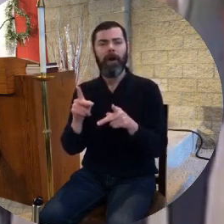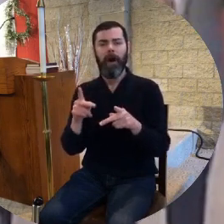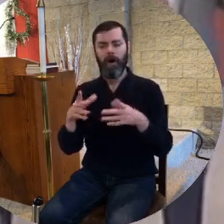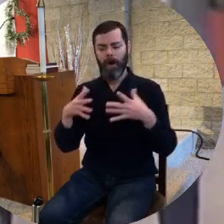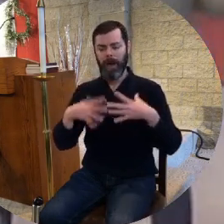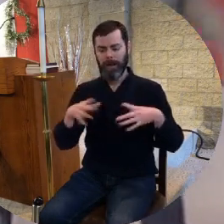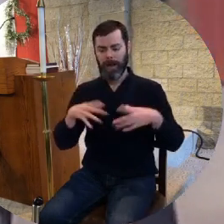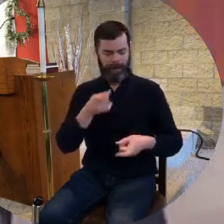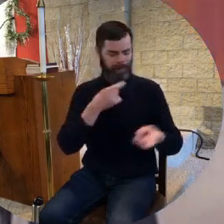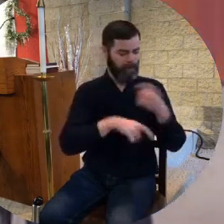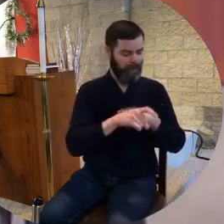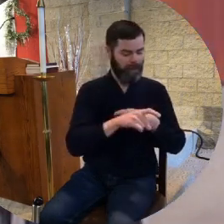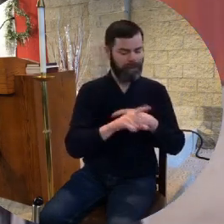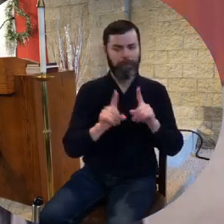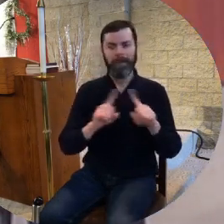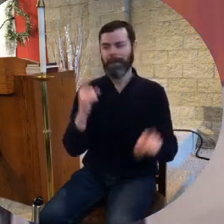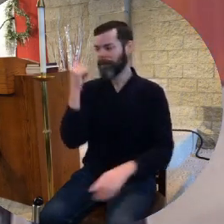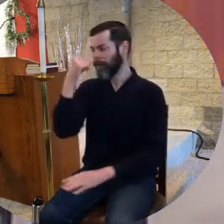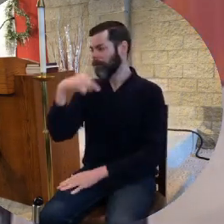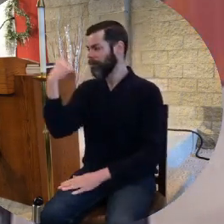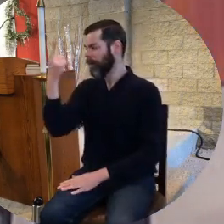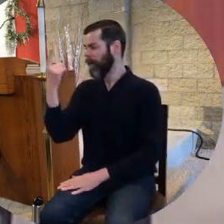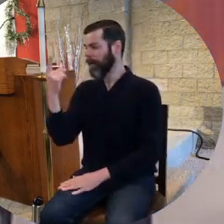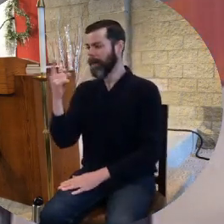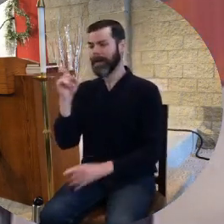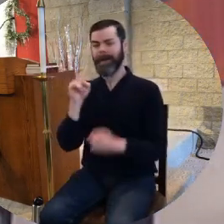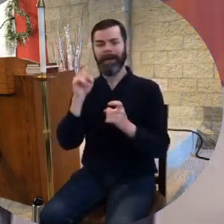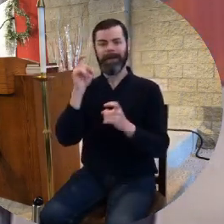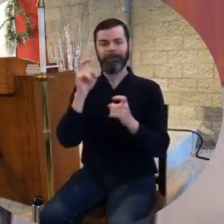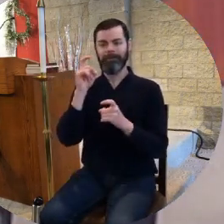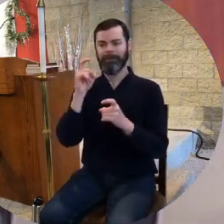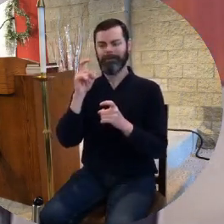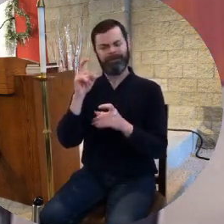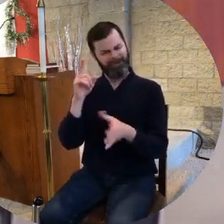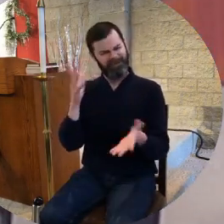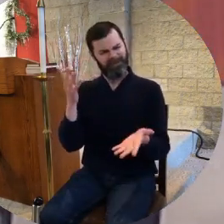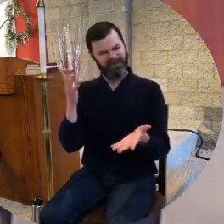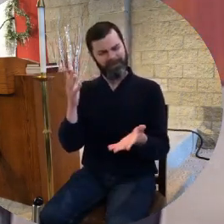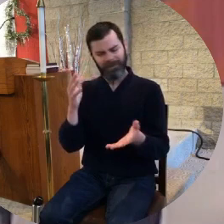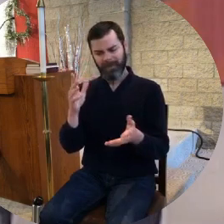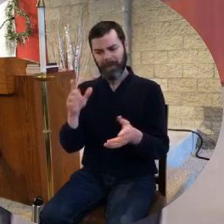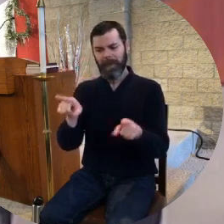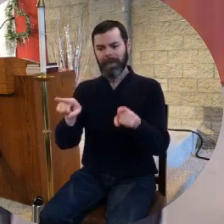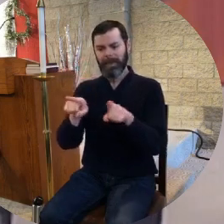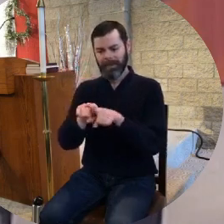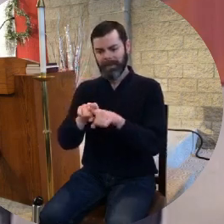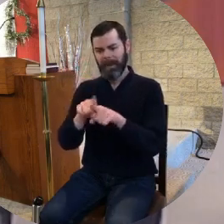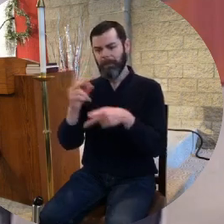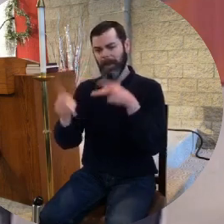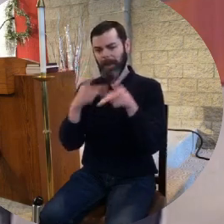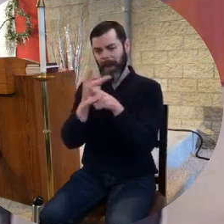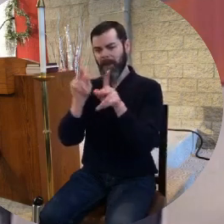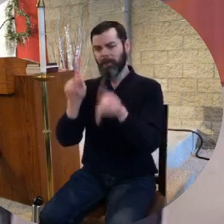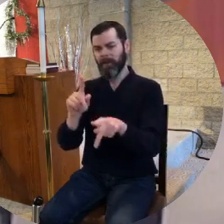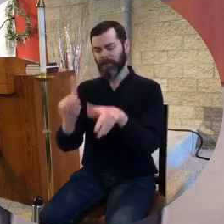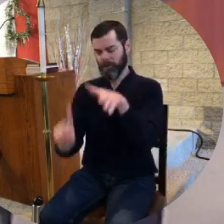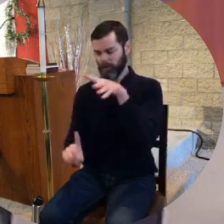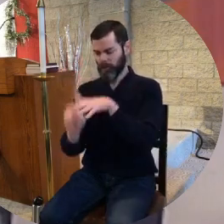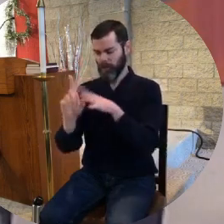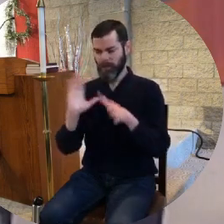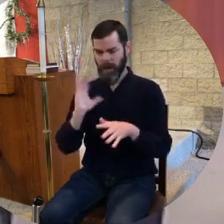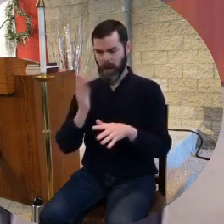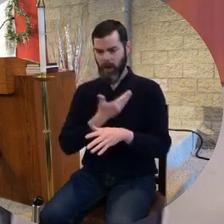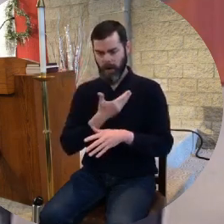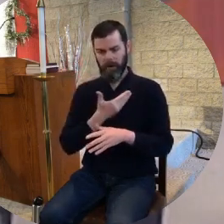have a different face on. If you notice that, they keep showing up in our life. And it's because of our thoughts and our belief